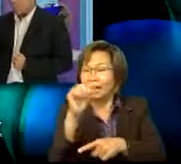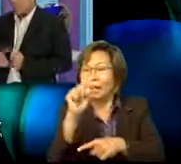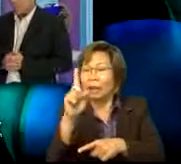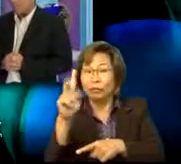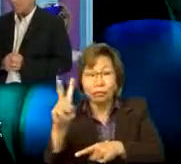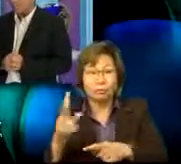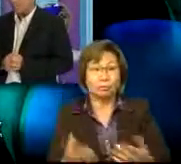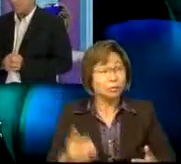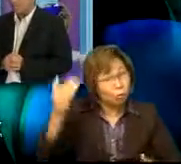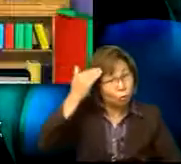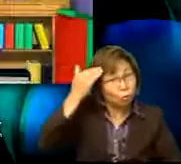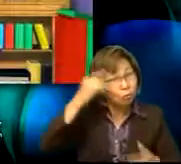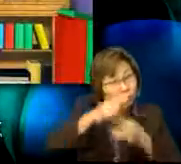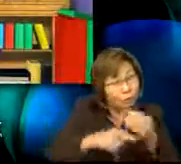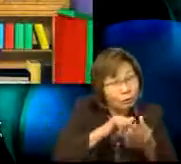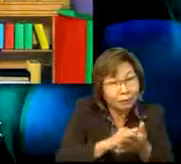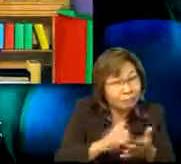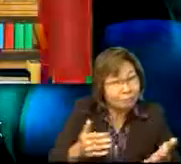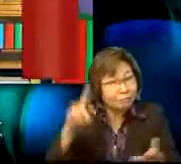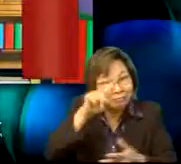Are you aware of that?